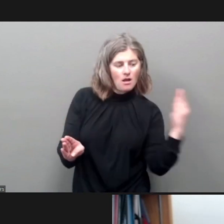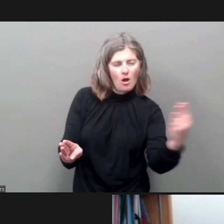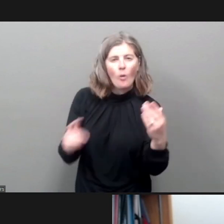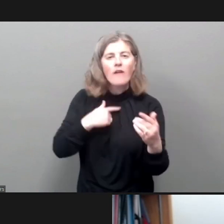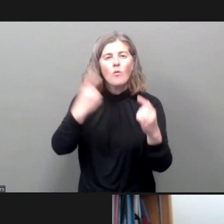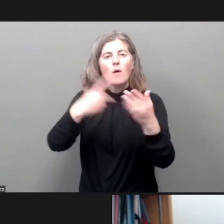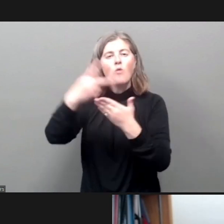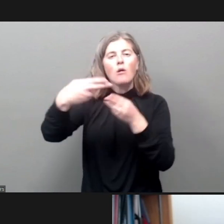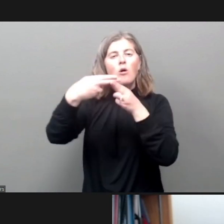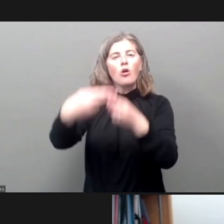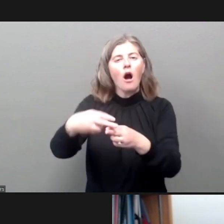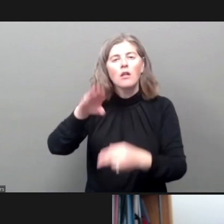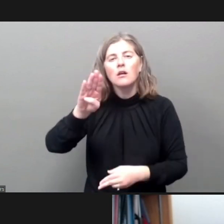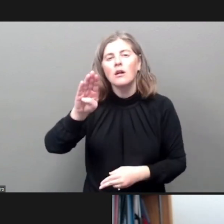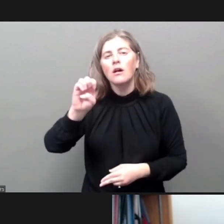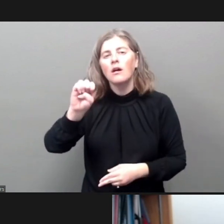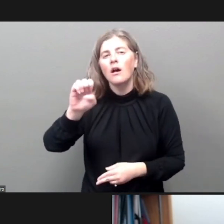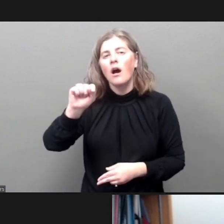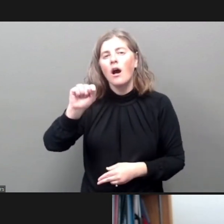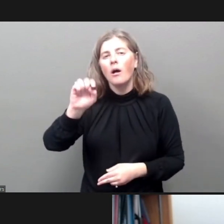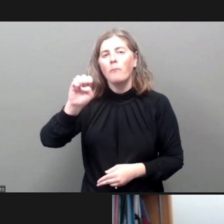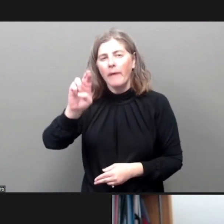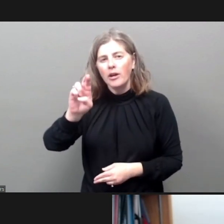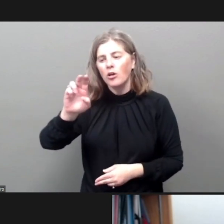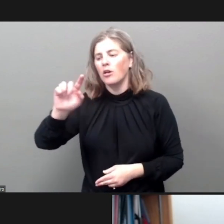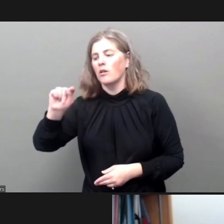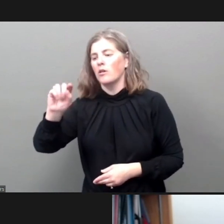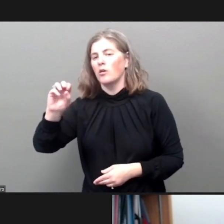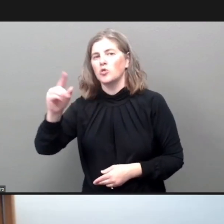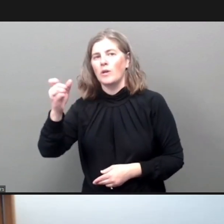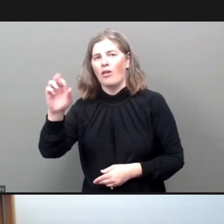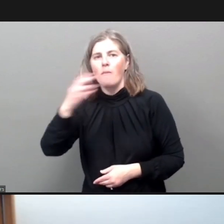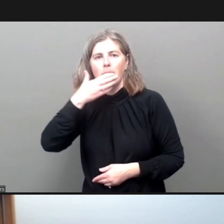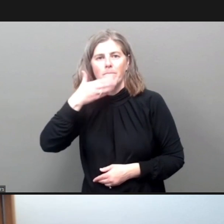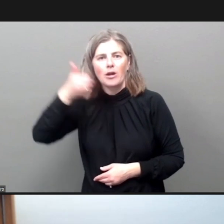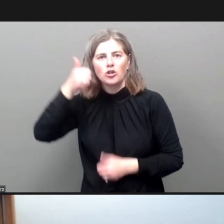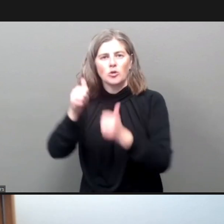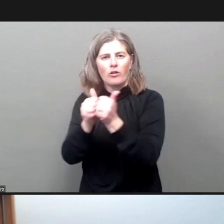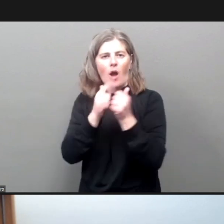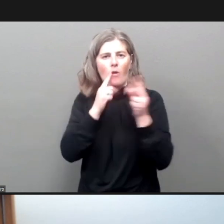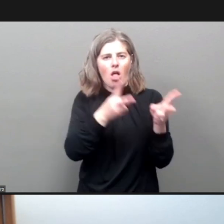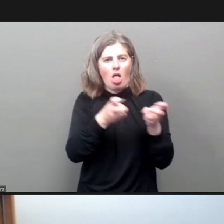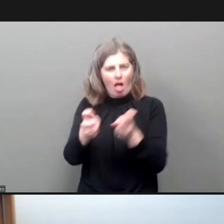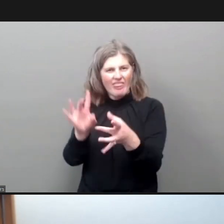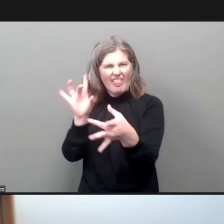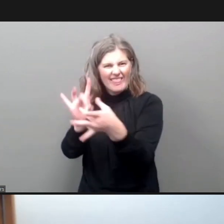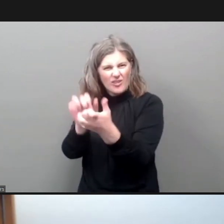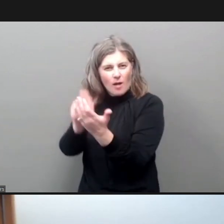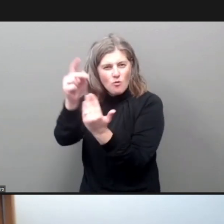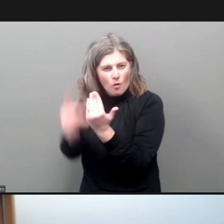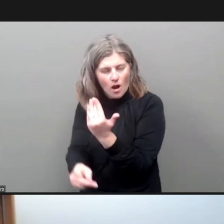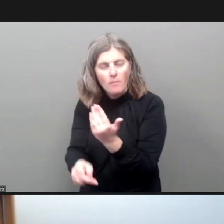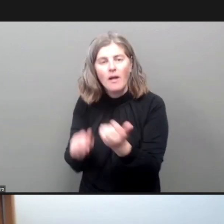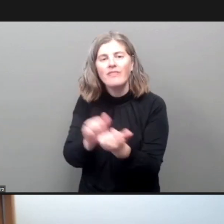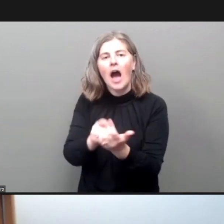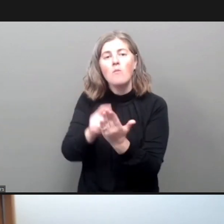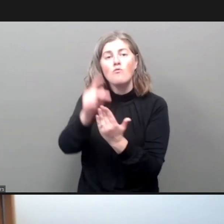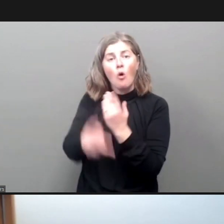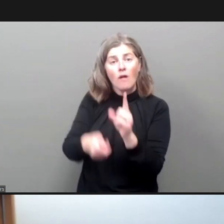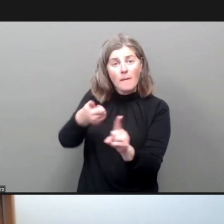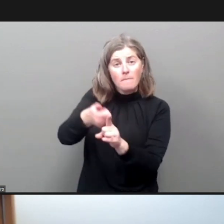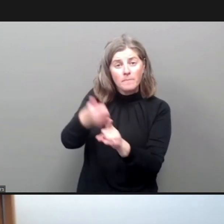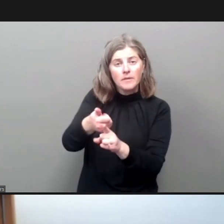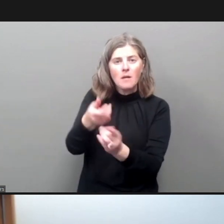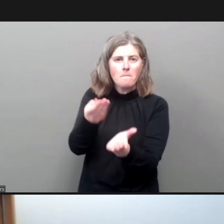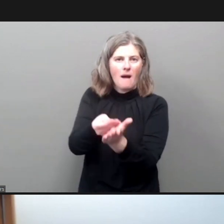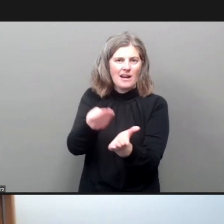program. I can put the link to the program in the chat. But the Better Together program is money